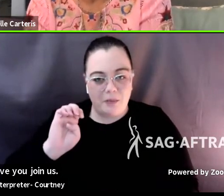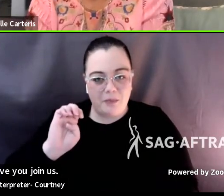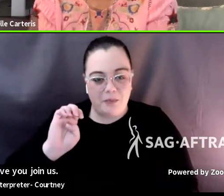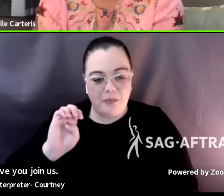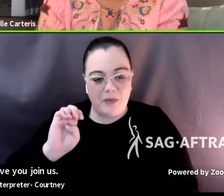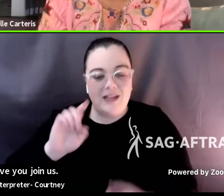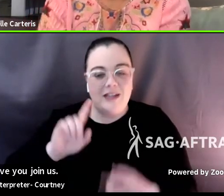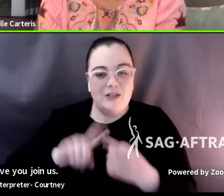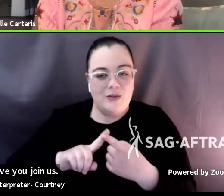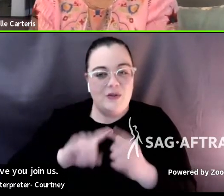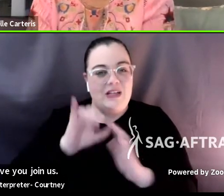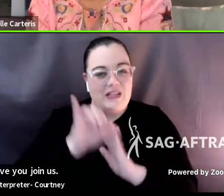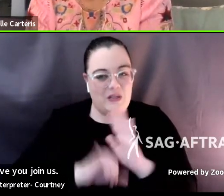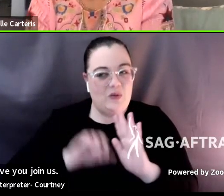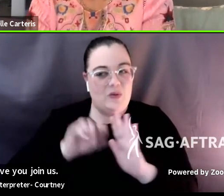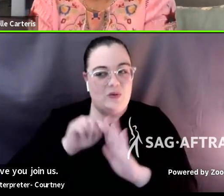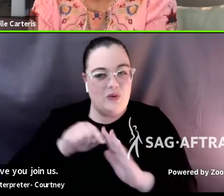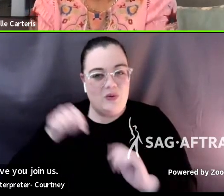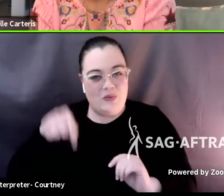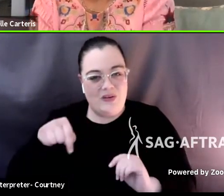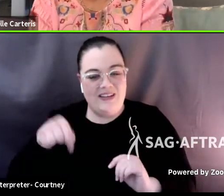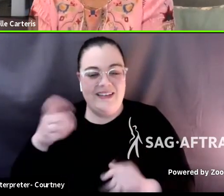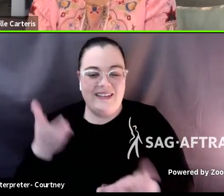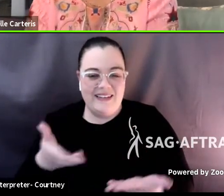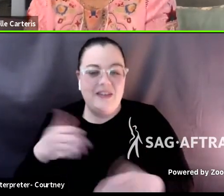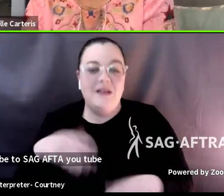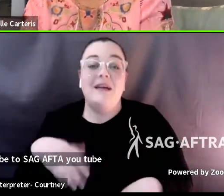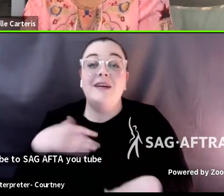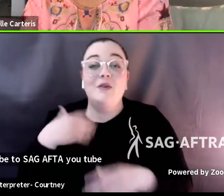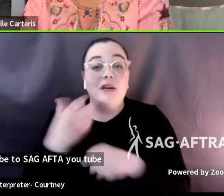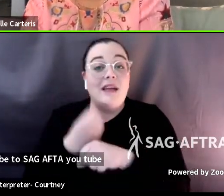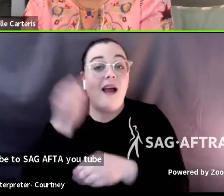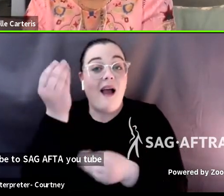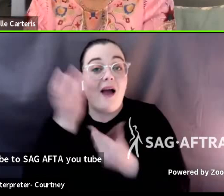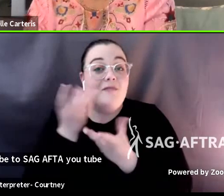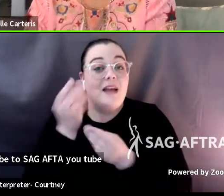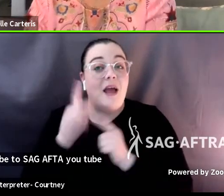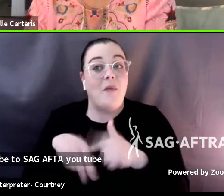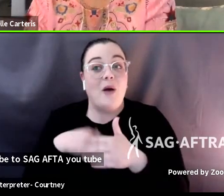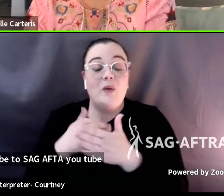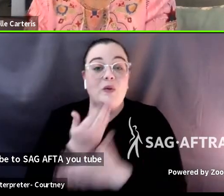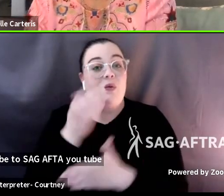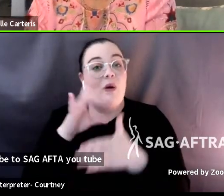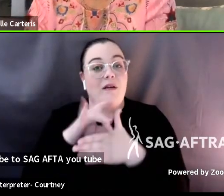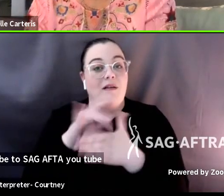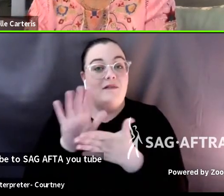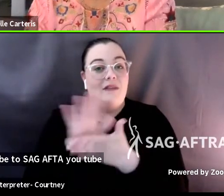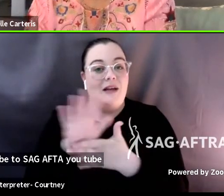YouTube's SAG-AFTRA's YouTube channel. Get updates on the great content we're posting.